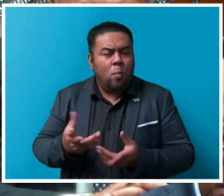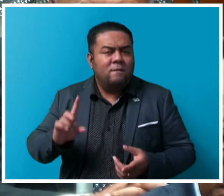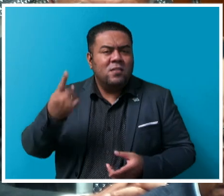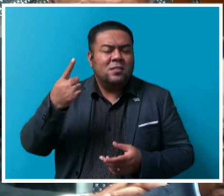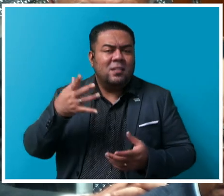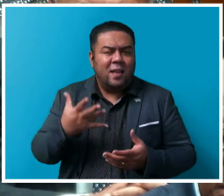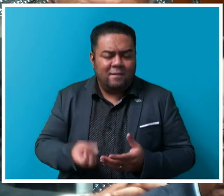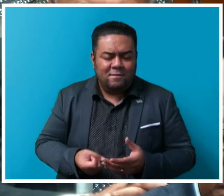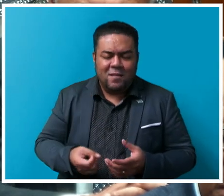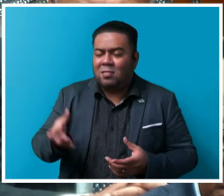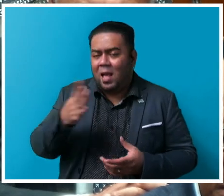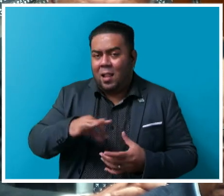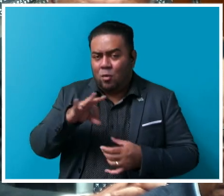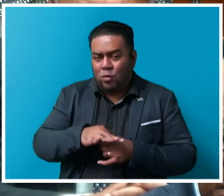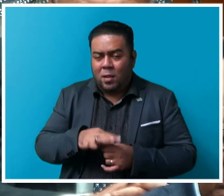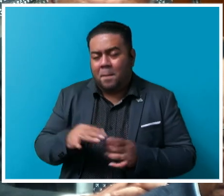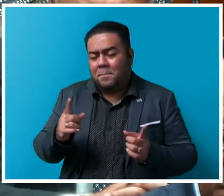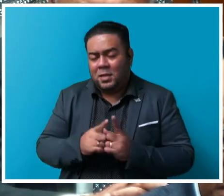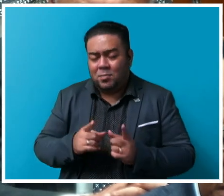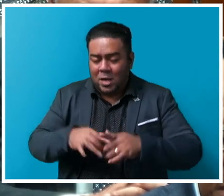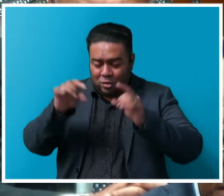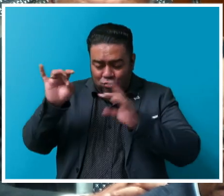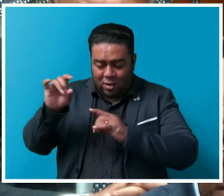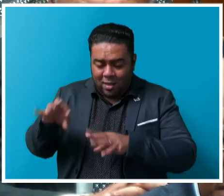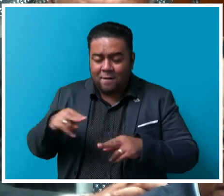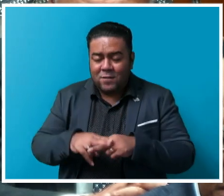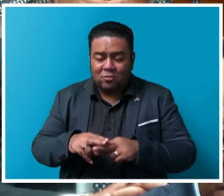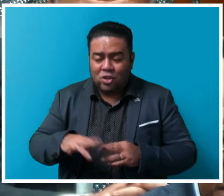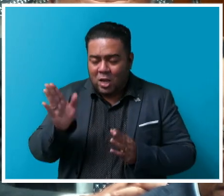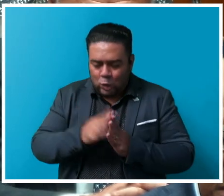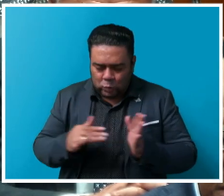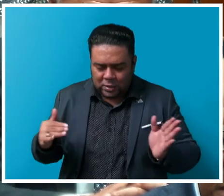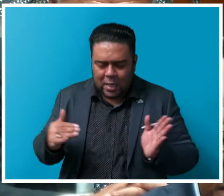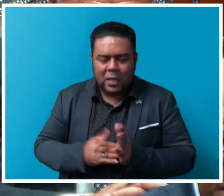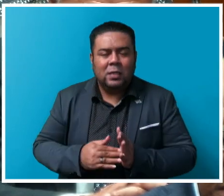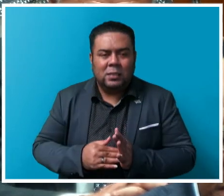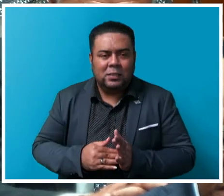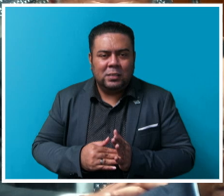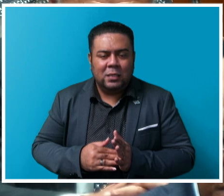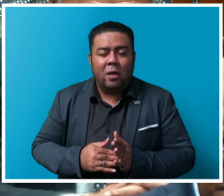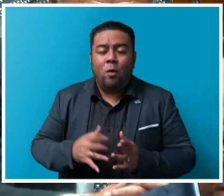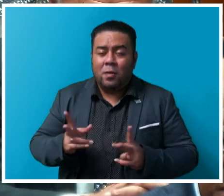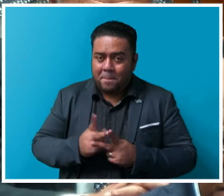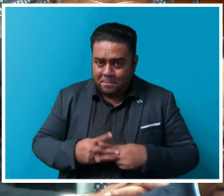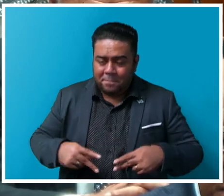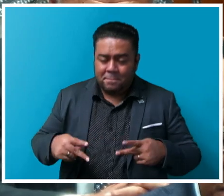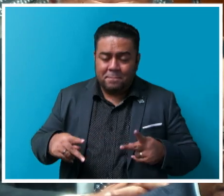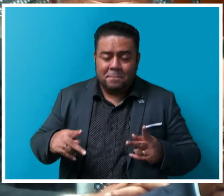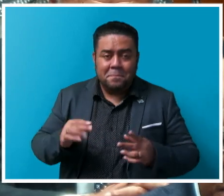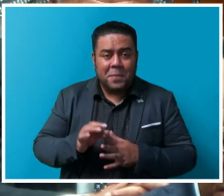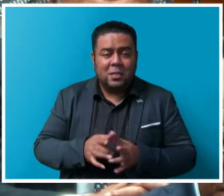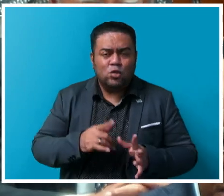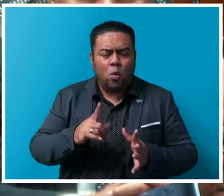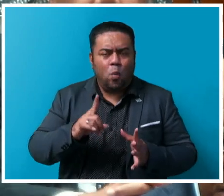ever trilateral meeting between Australia, Fiji, and New Zealand in Rotorua. On Placer Plus, we are keen